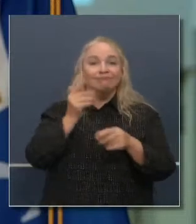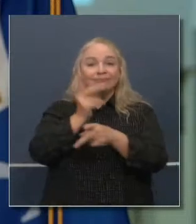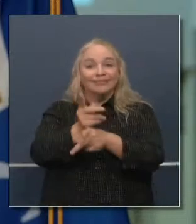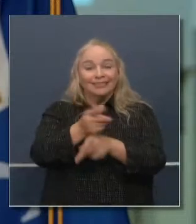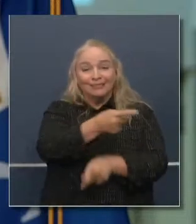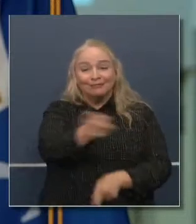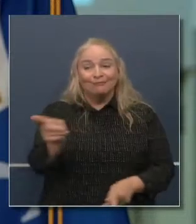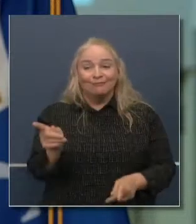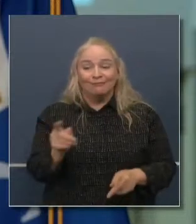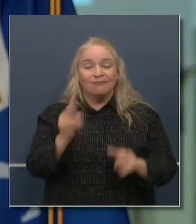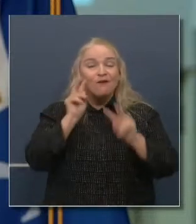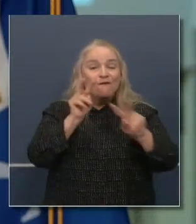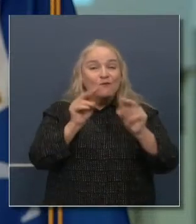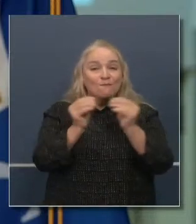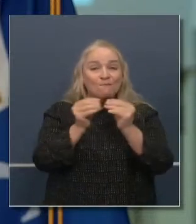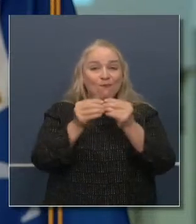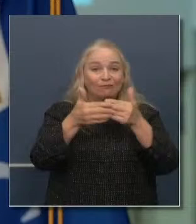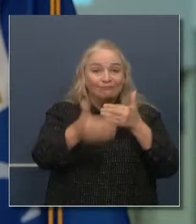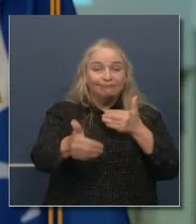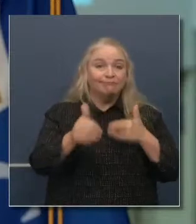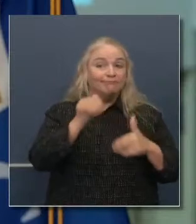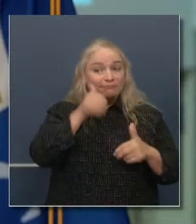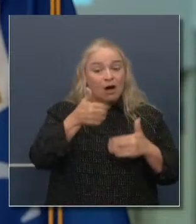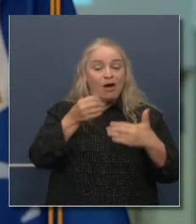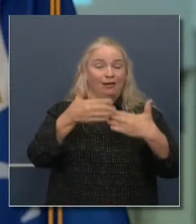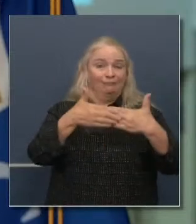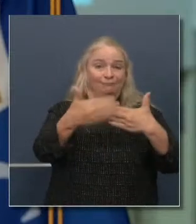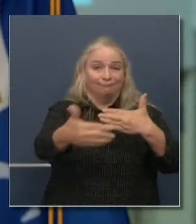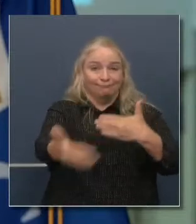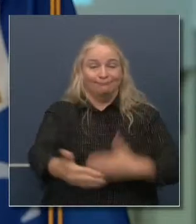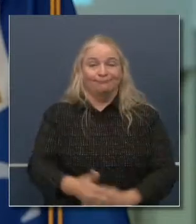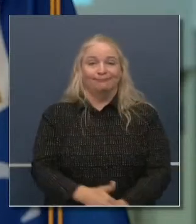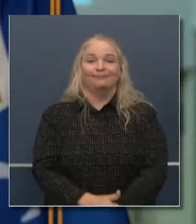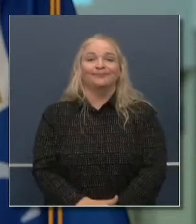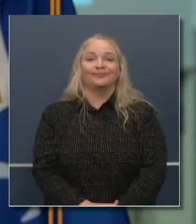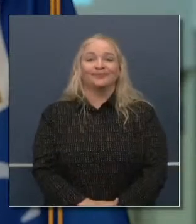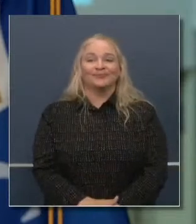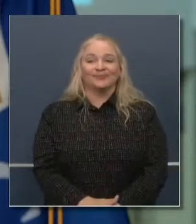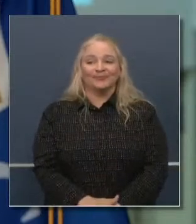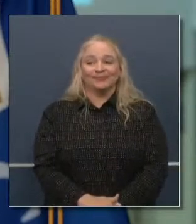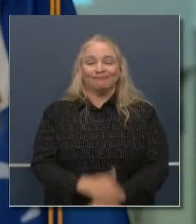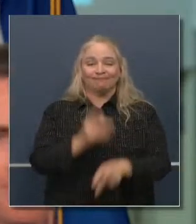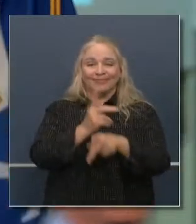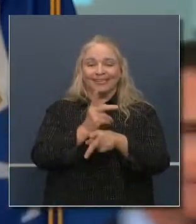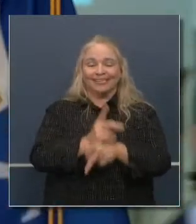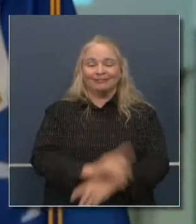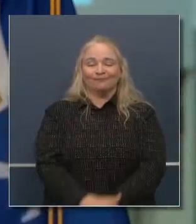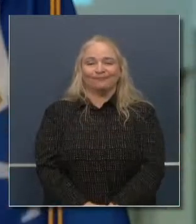testing tomorrow, and look forward to subsequent updates throughout the week. Take care.